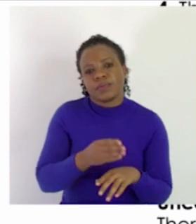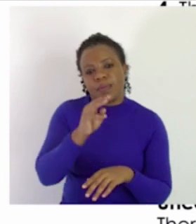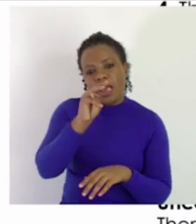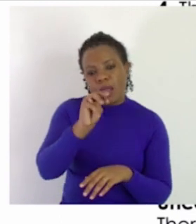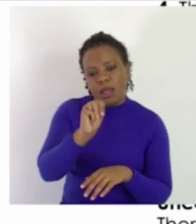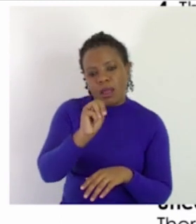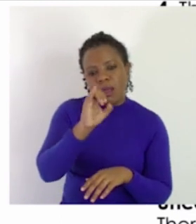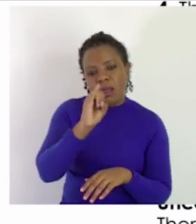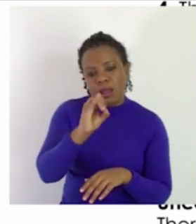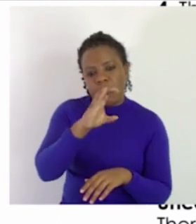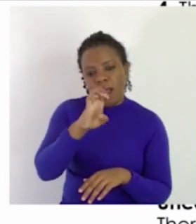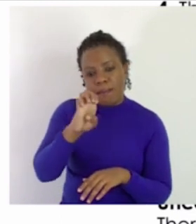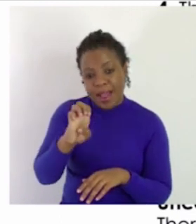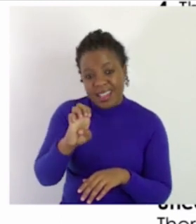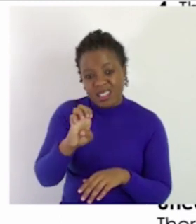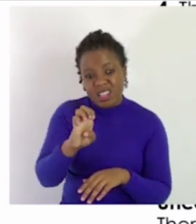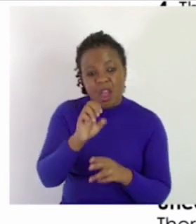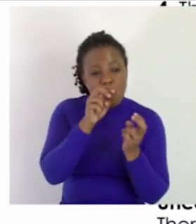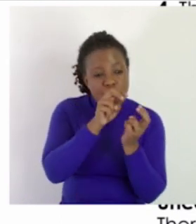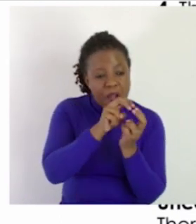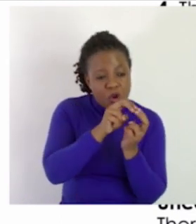mice, which is the plural of